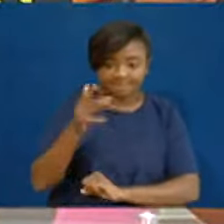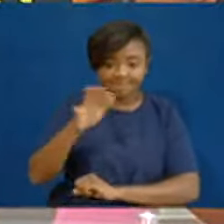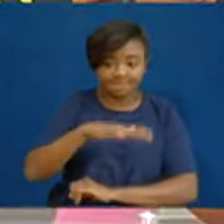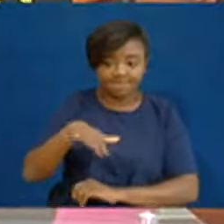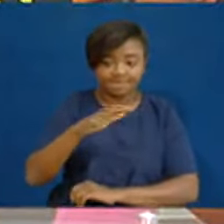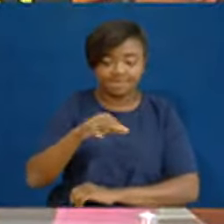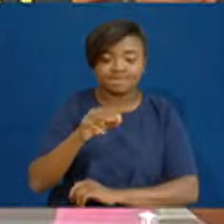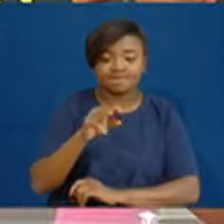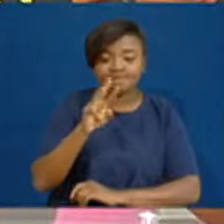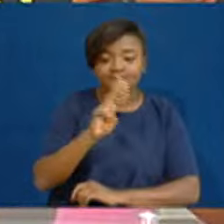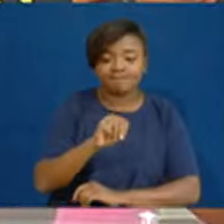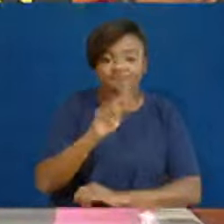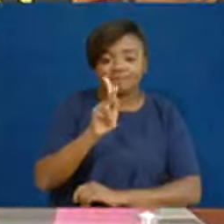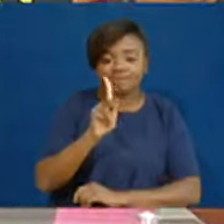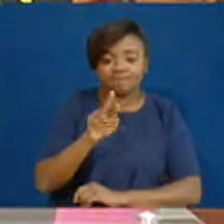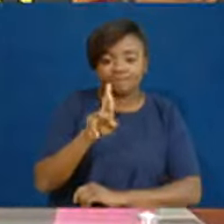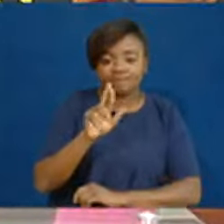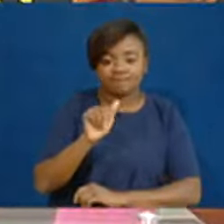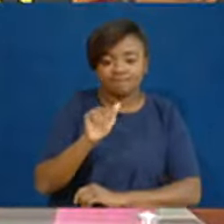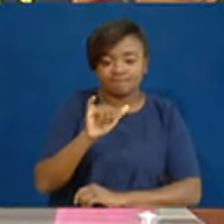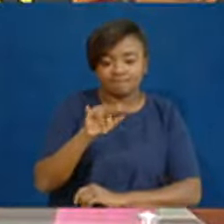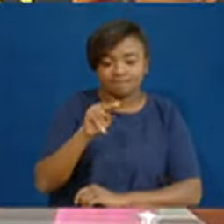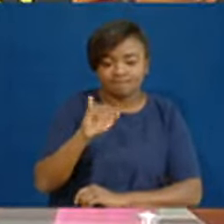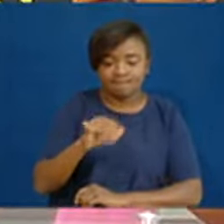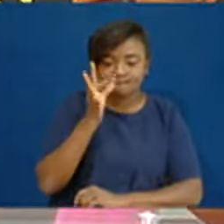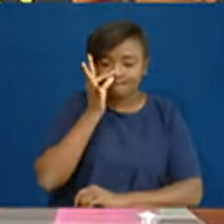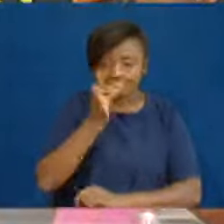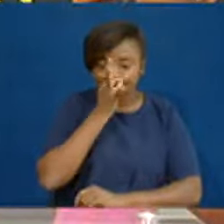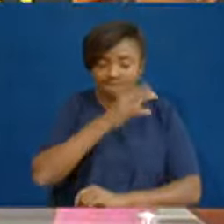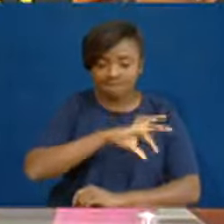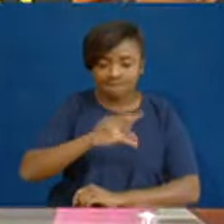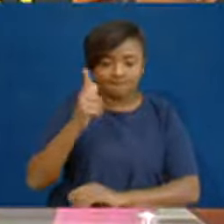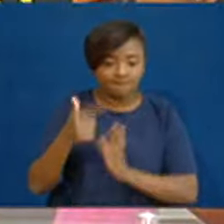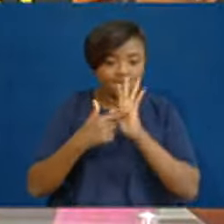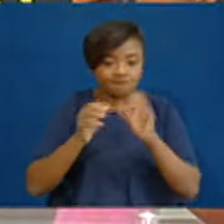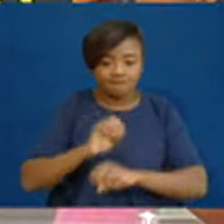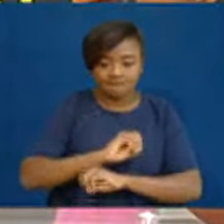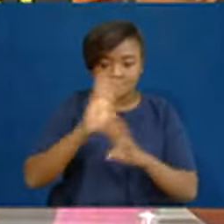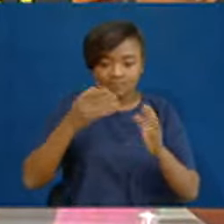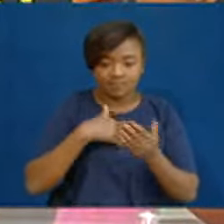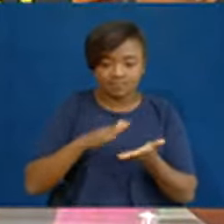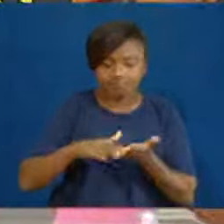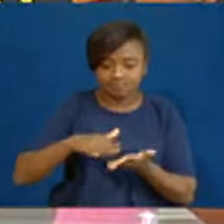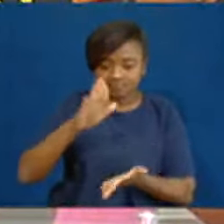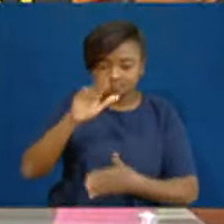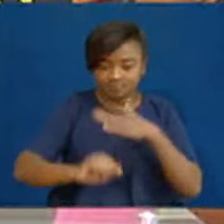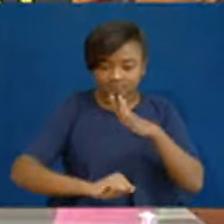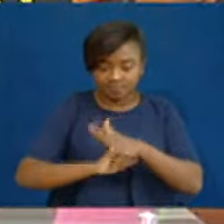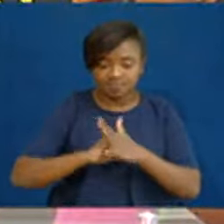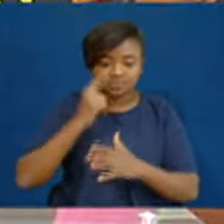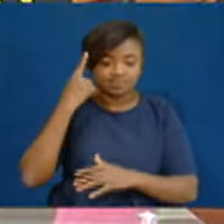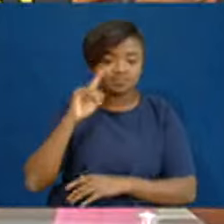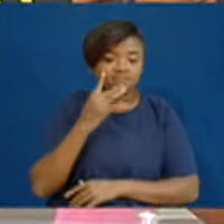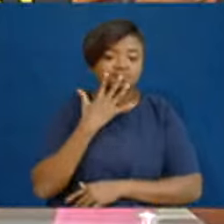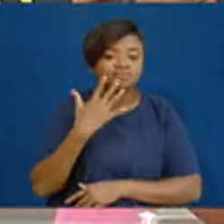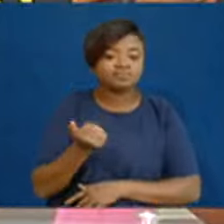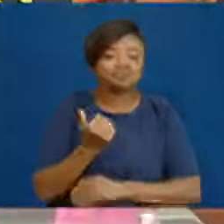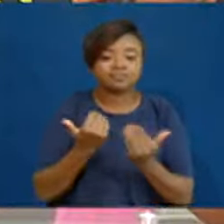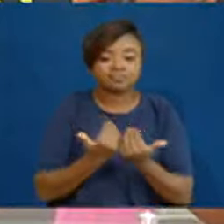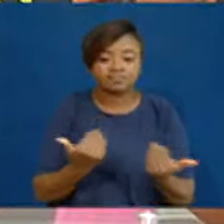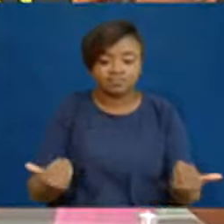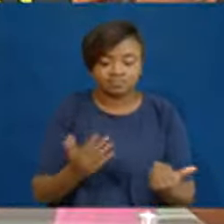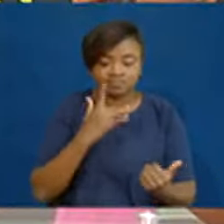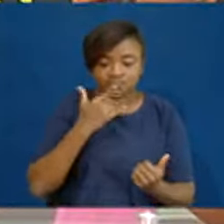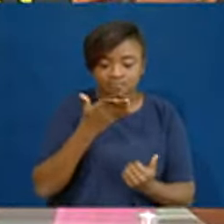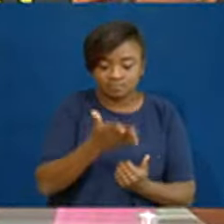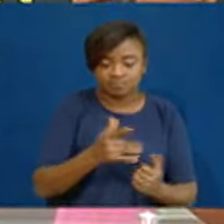Park in Mukurwe-ini, Nyeri County, has signaled more support for the over 500 children in the Mary Immaculate